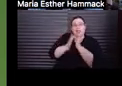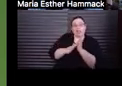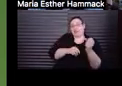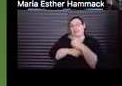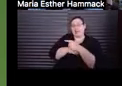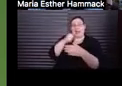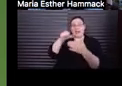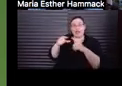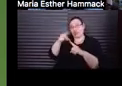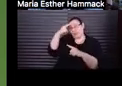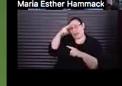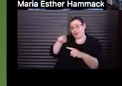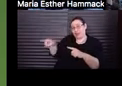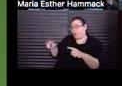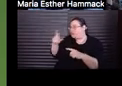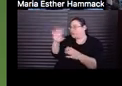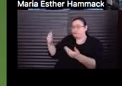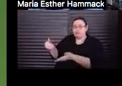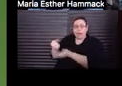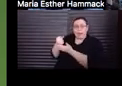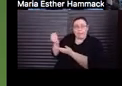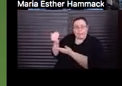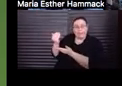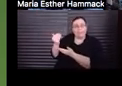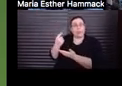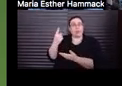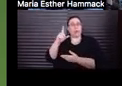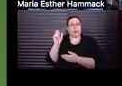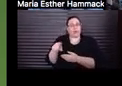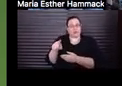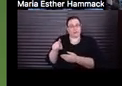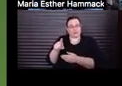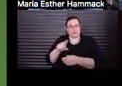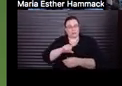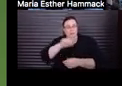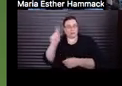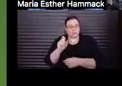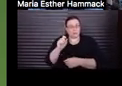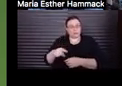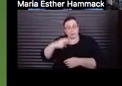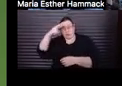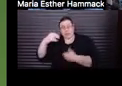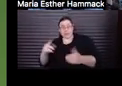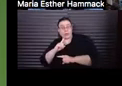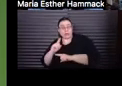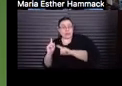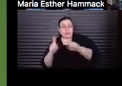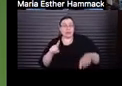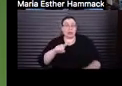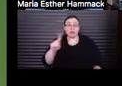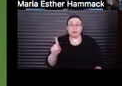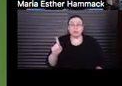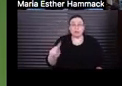Mexico asking for assistance. And so one of the questions is, did Mexico ever respond? Did Mexico ever get